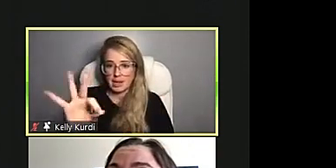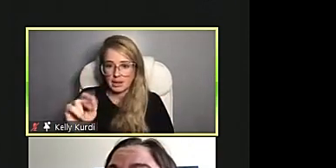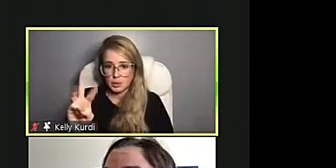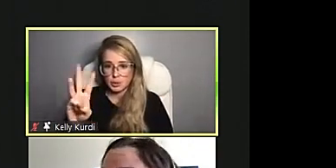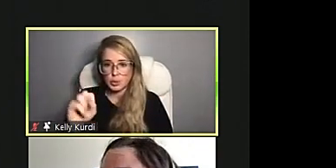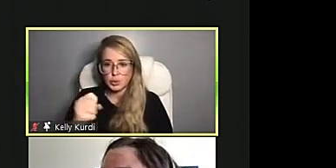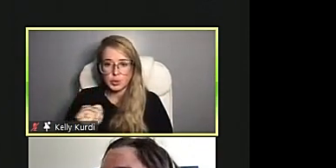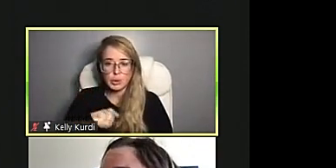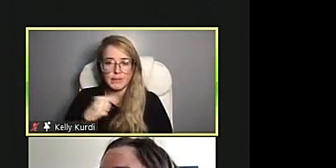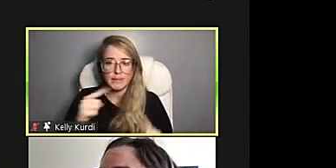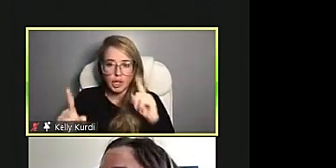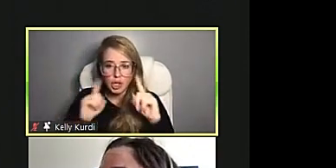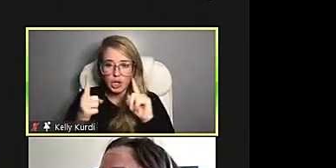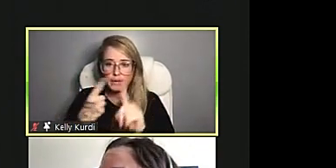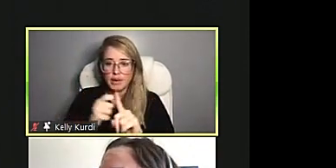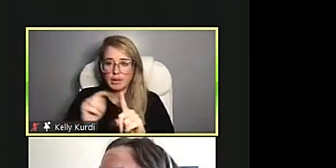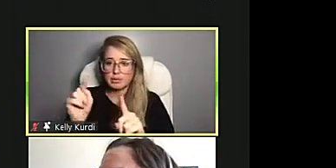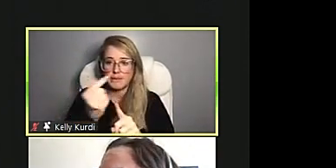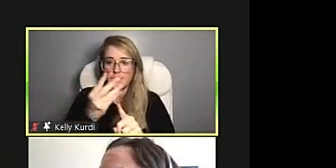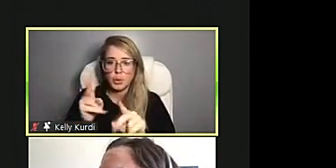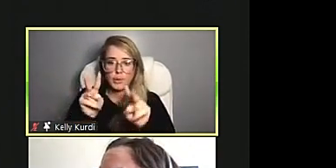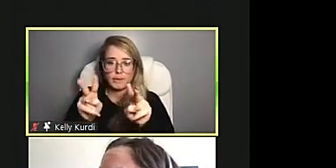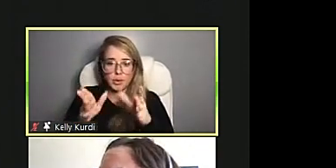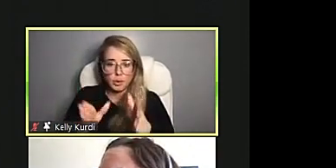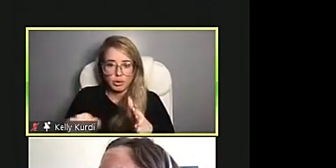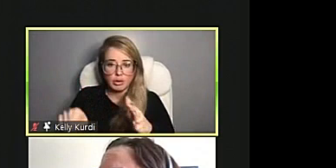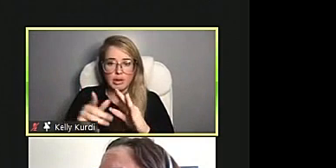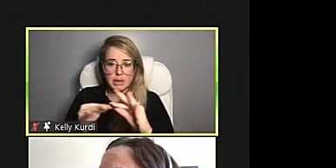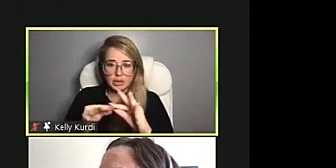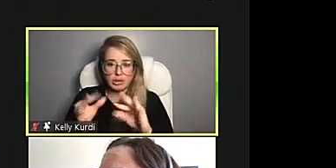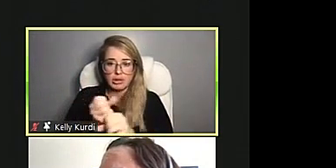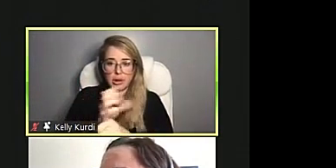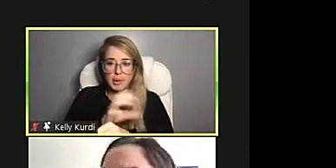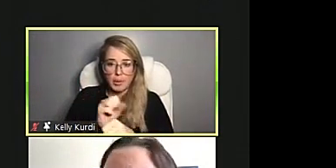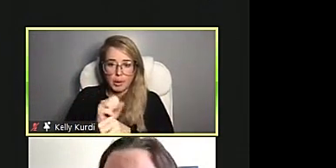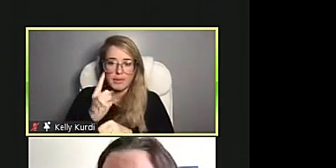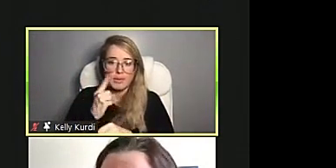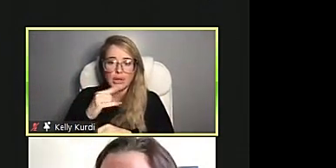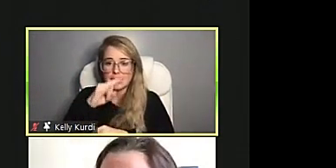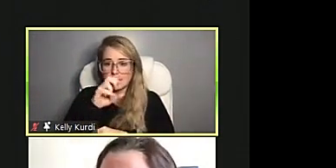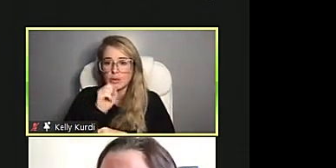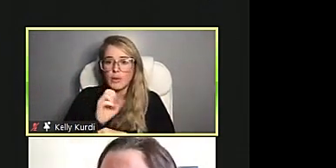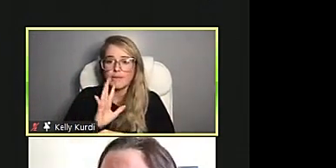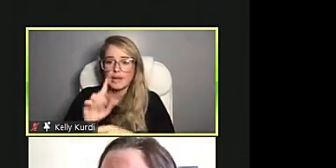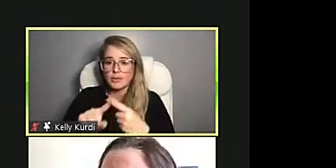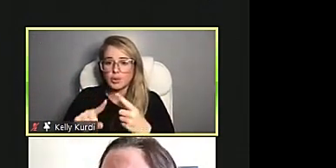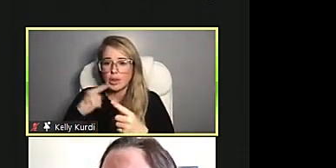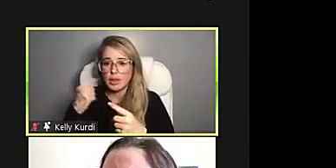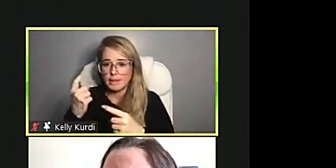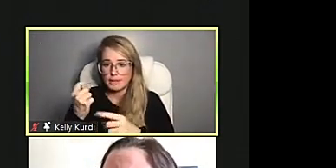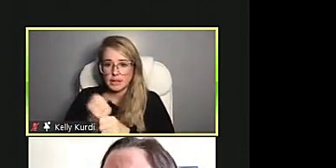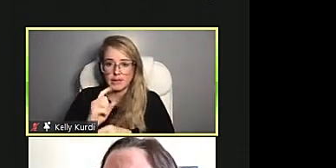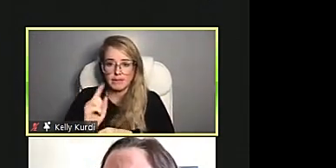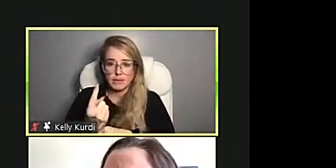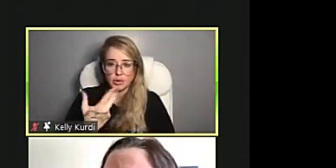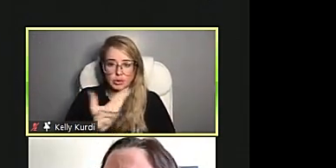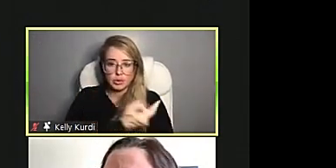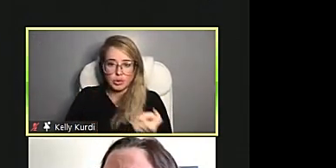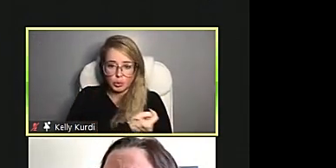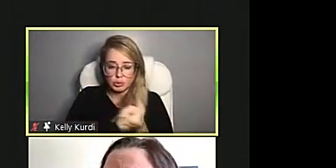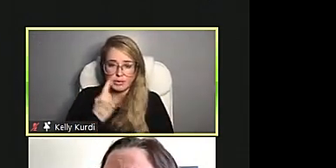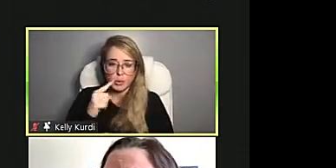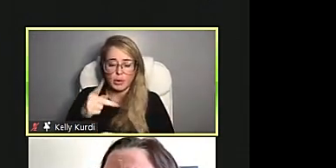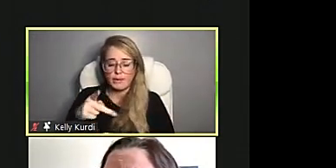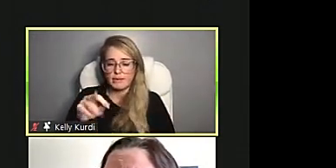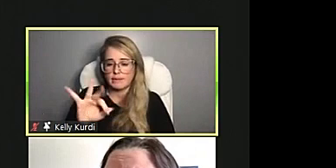have been hearing from a couple of viewers that they have made appointments for their kids ages 5 to 11 to get their first dose of the Pfizer